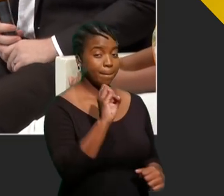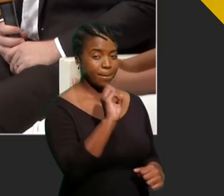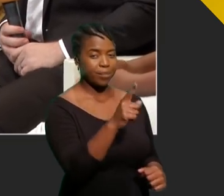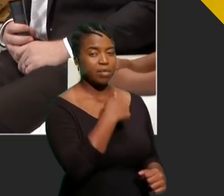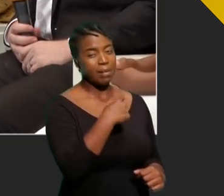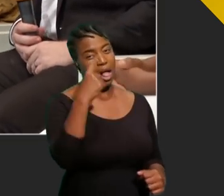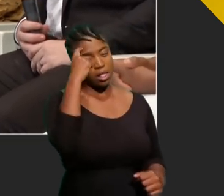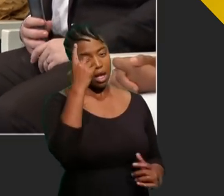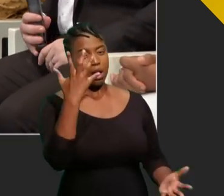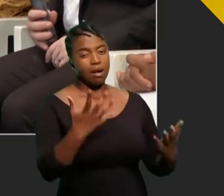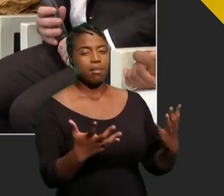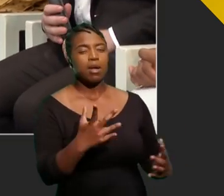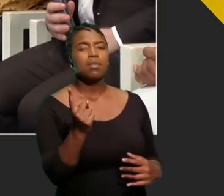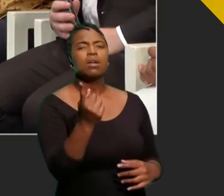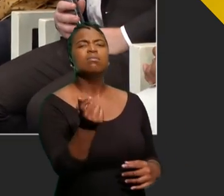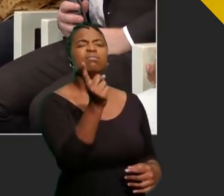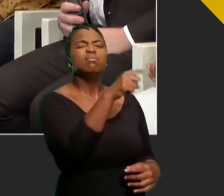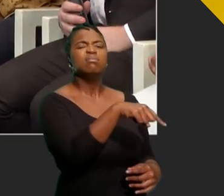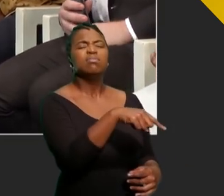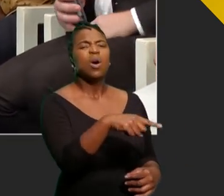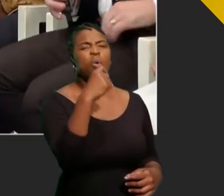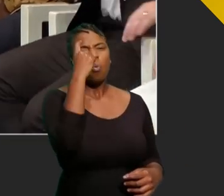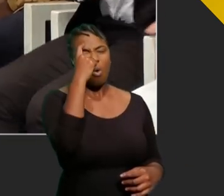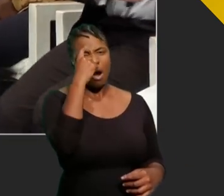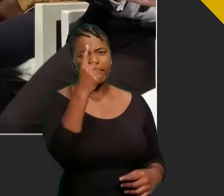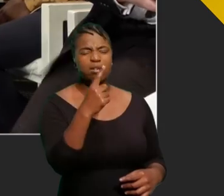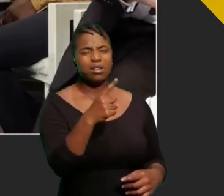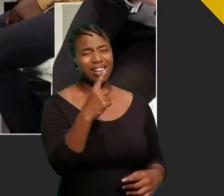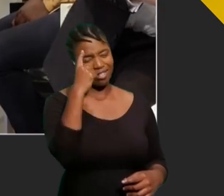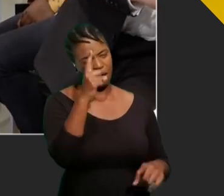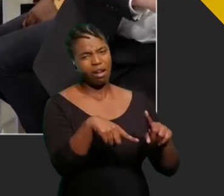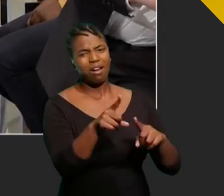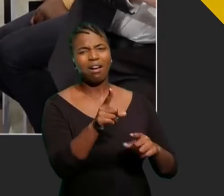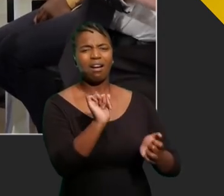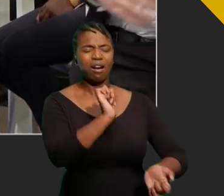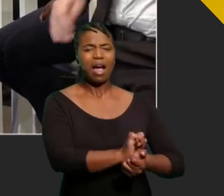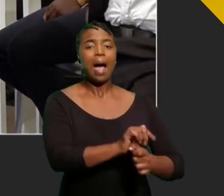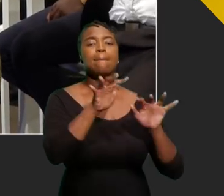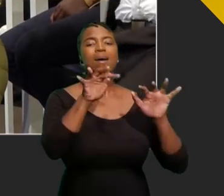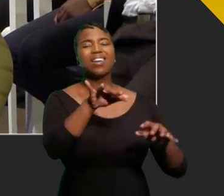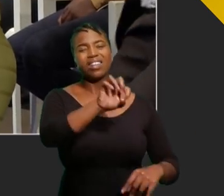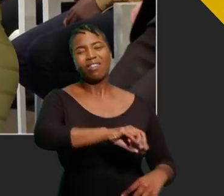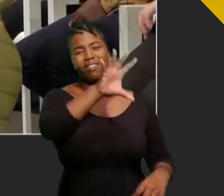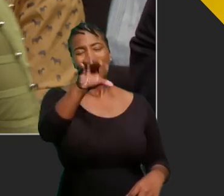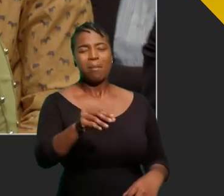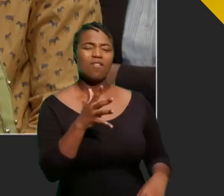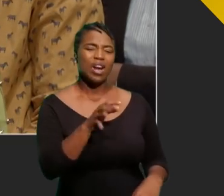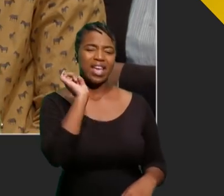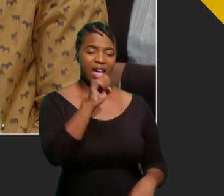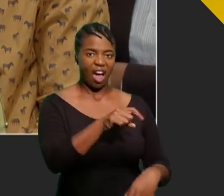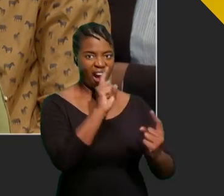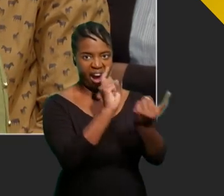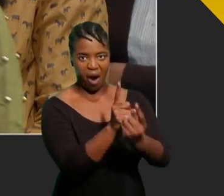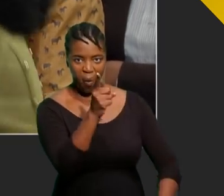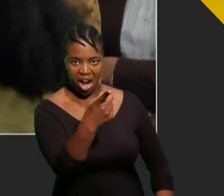think maybe let's quickly speak to Horatio on the other side. What type of prosecution do you think South Africans are looking for? Because compensation doesn't